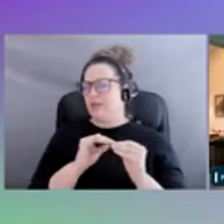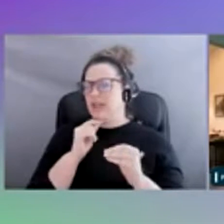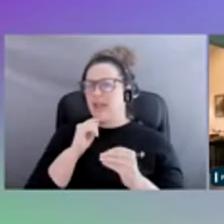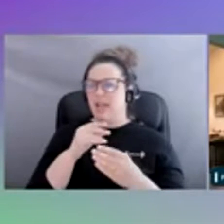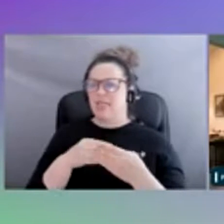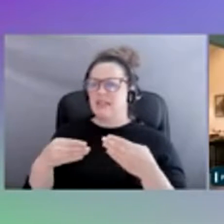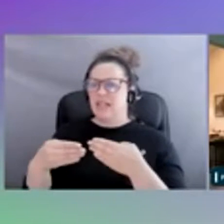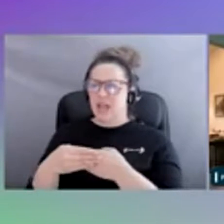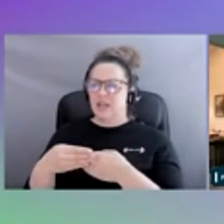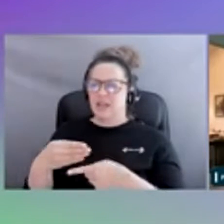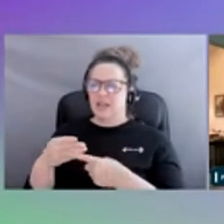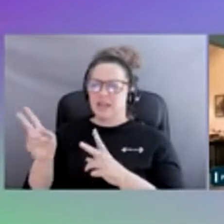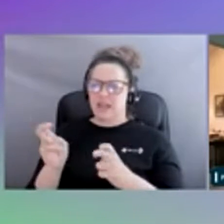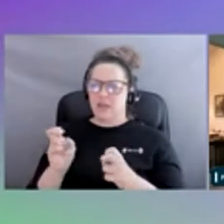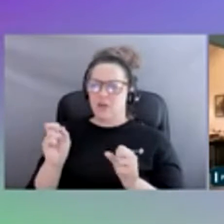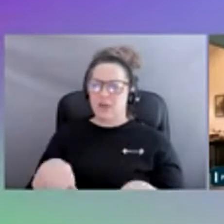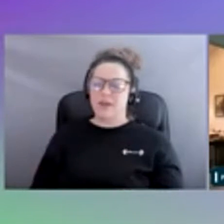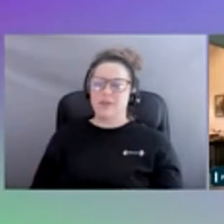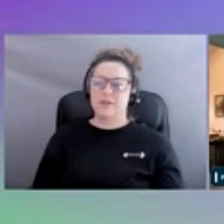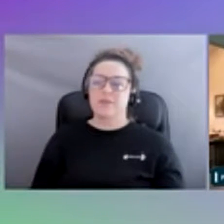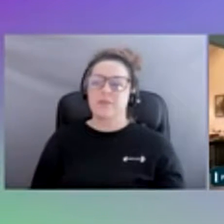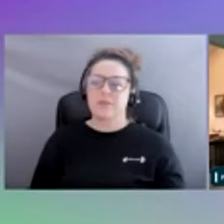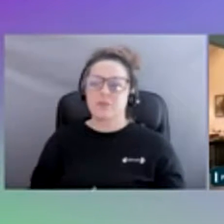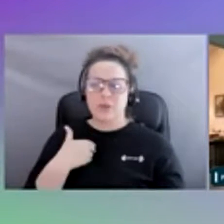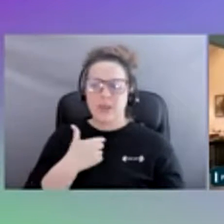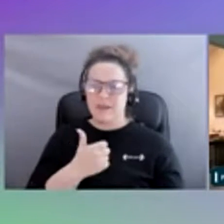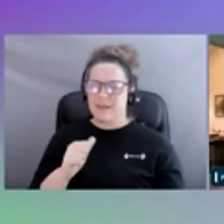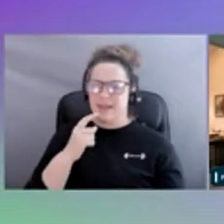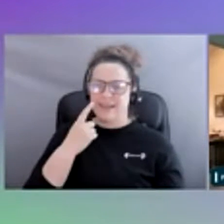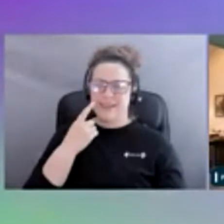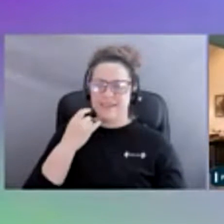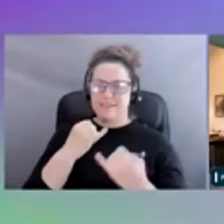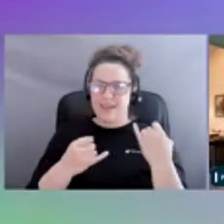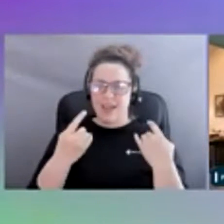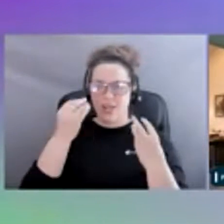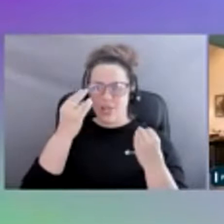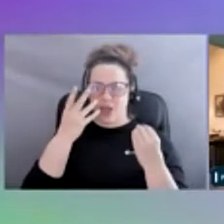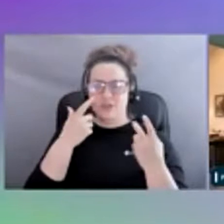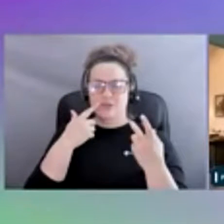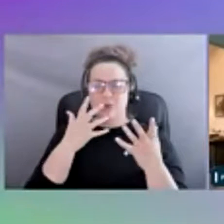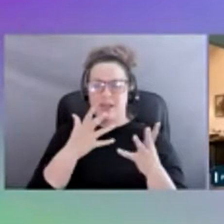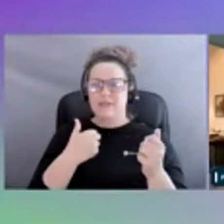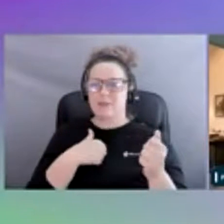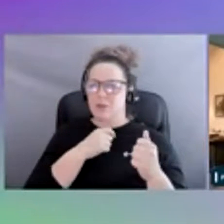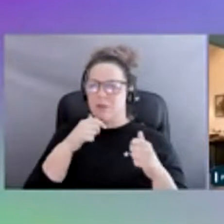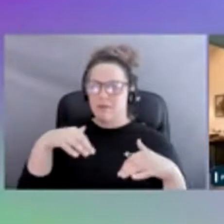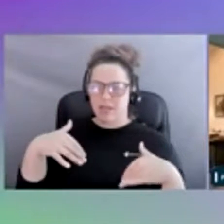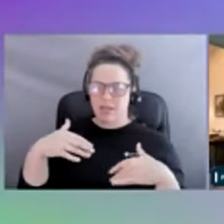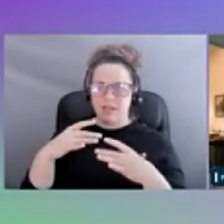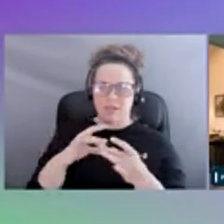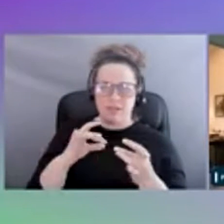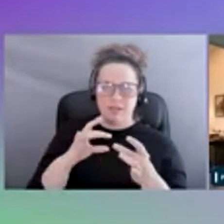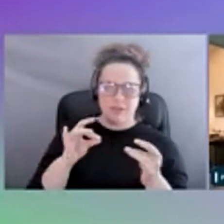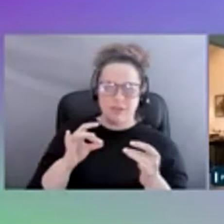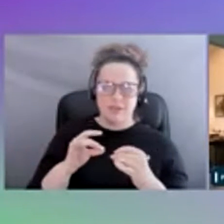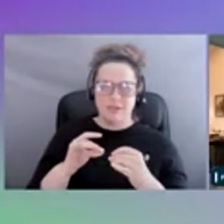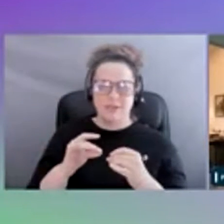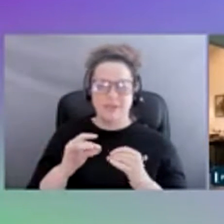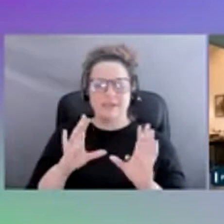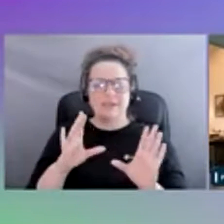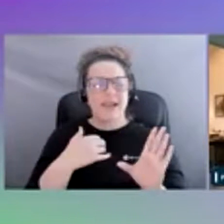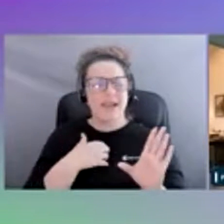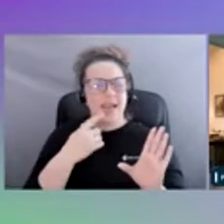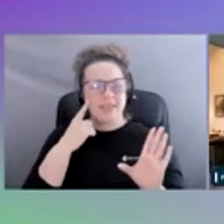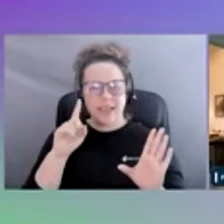is available for download. Do you have any final thoughts you want to leave us with that you may not have gotten to say? I think I'm